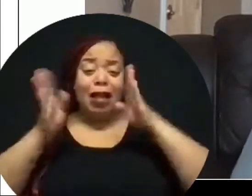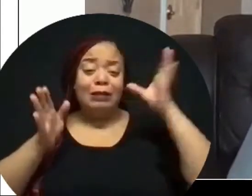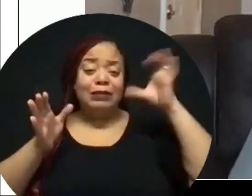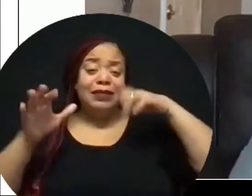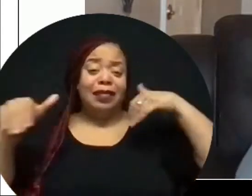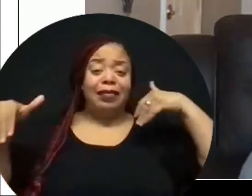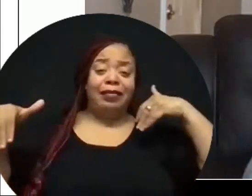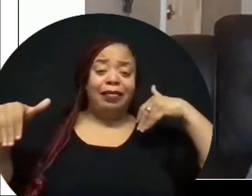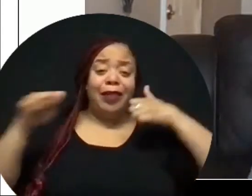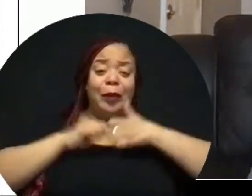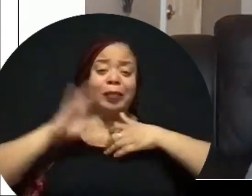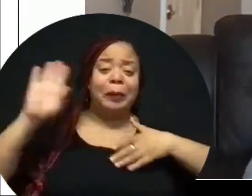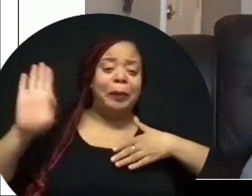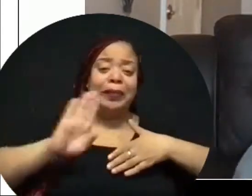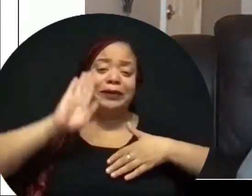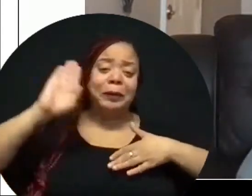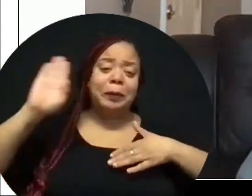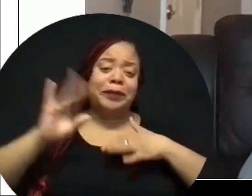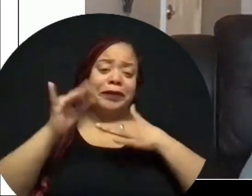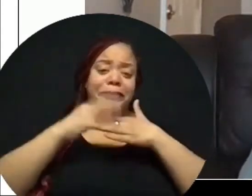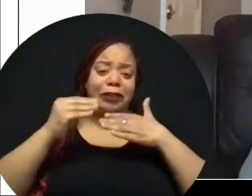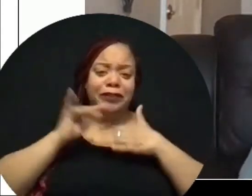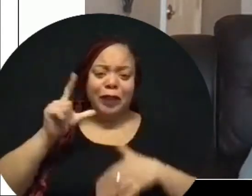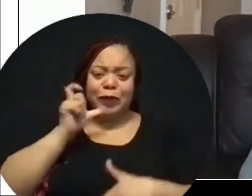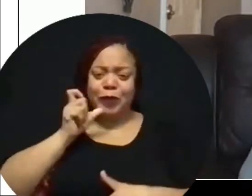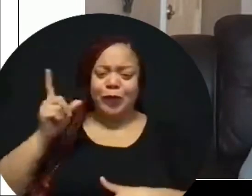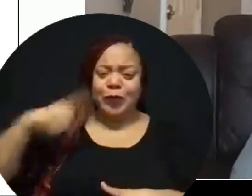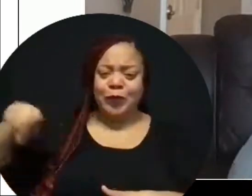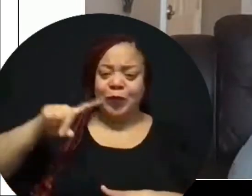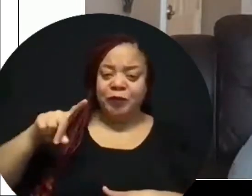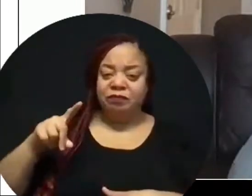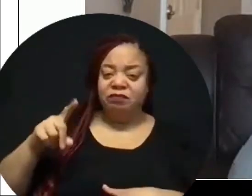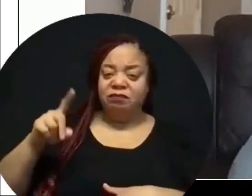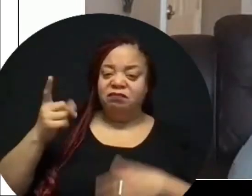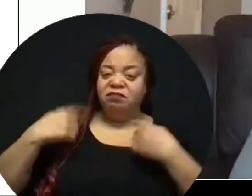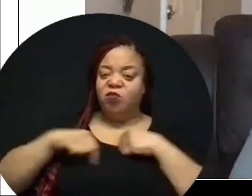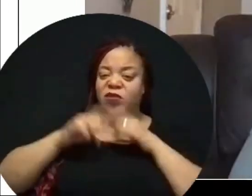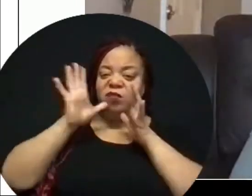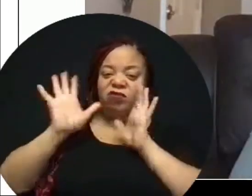do we elevate the bottom, because by elevating the bottom, we elevate all of us. And yeah.